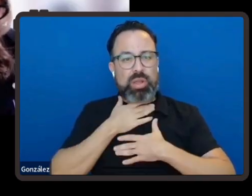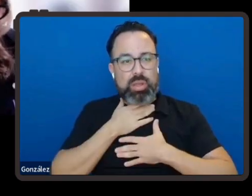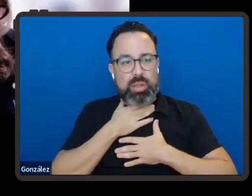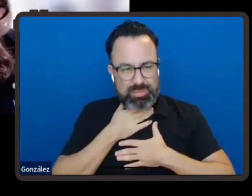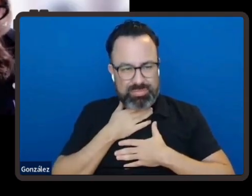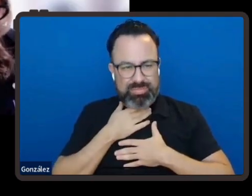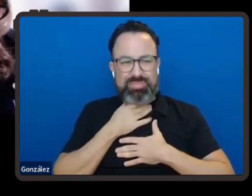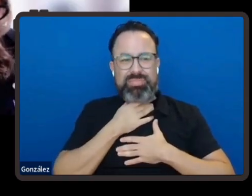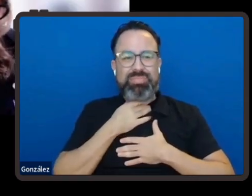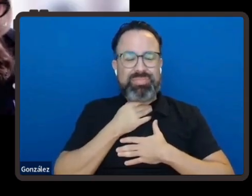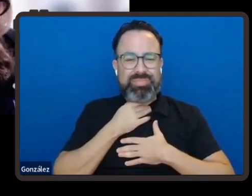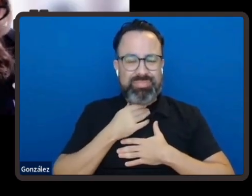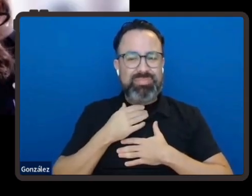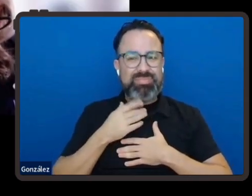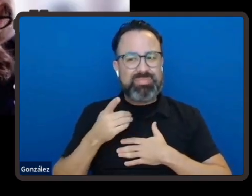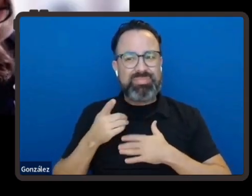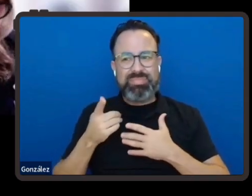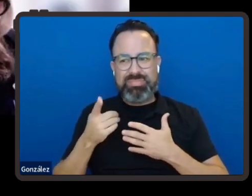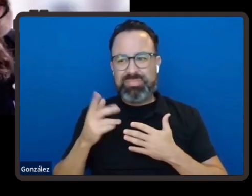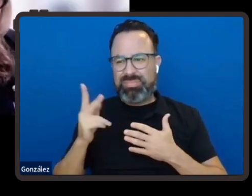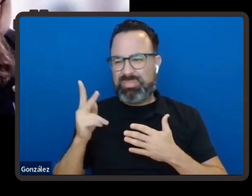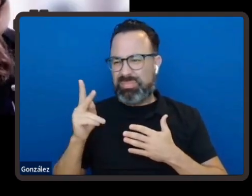as Kim already said,